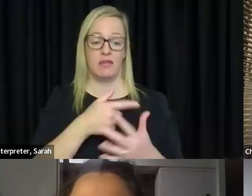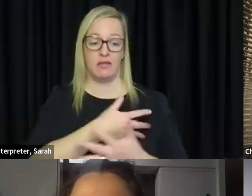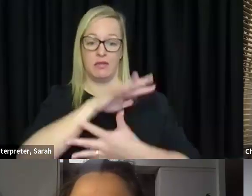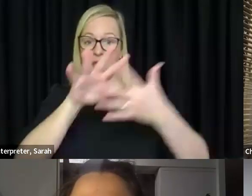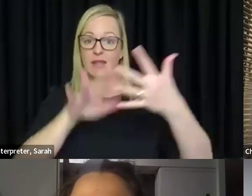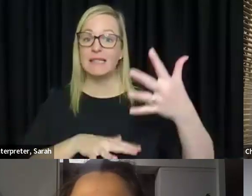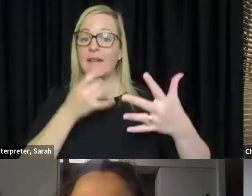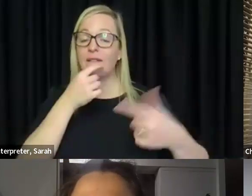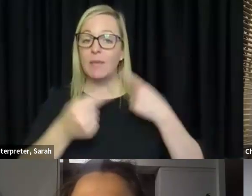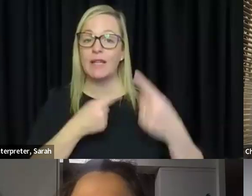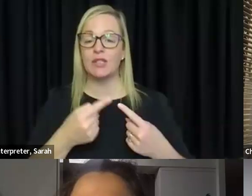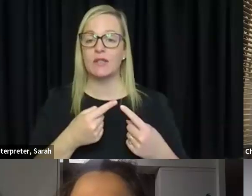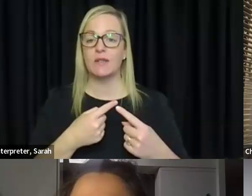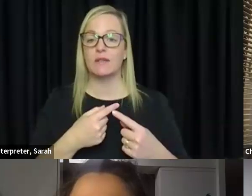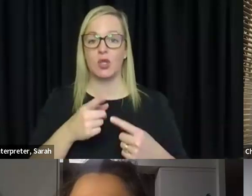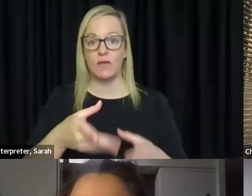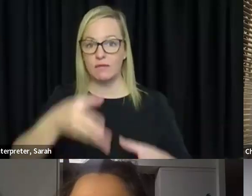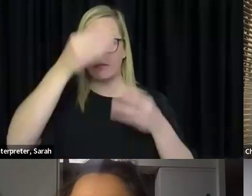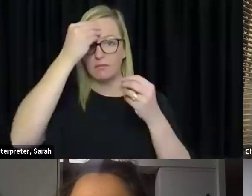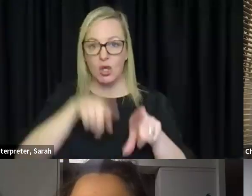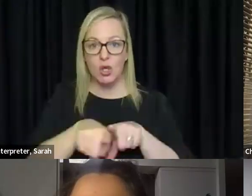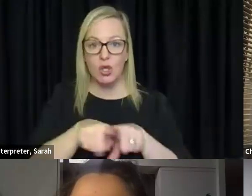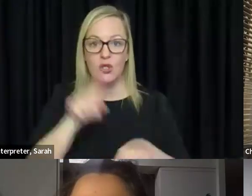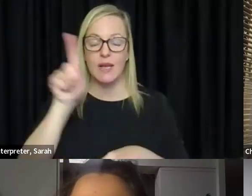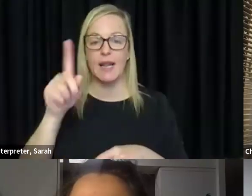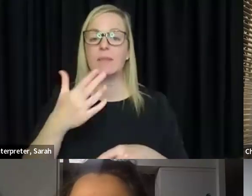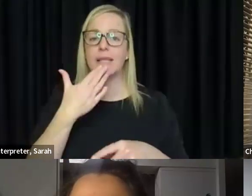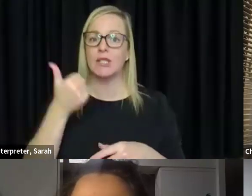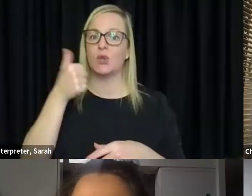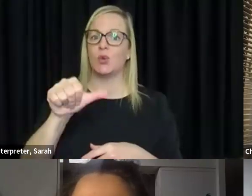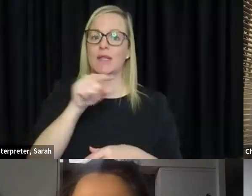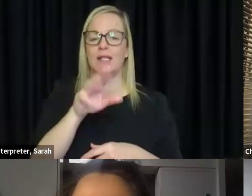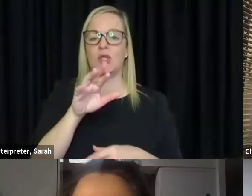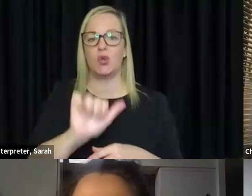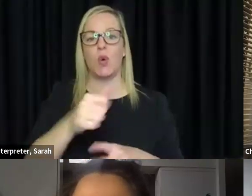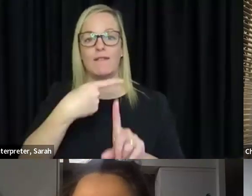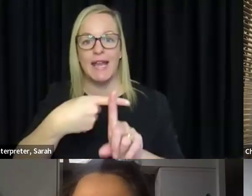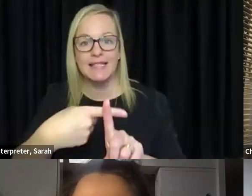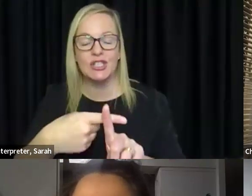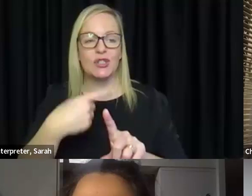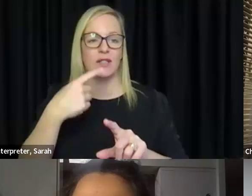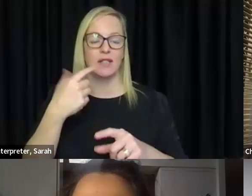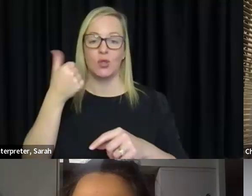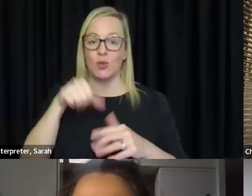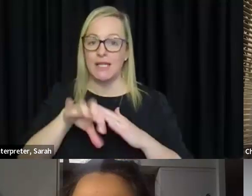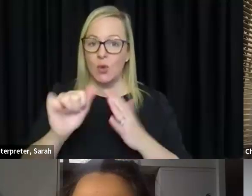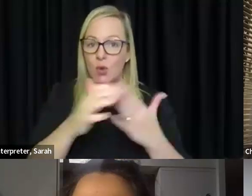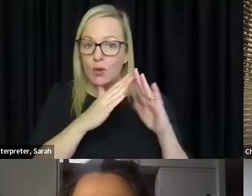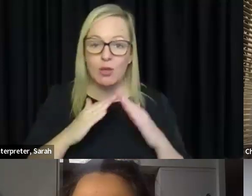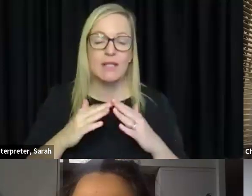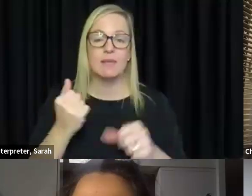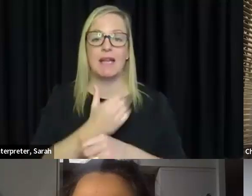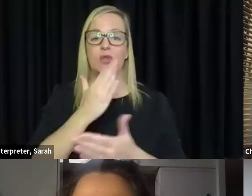the information and the insight that you guys gained today and to use it to your advantage, to use it in your communities, and make sure that inclusive